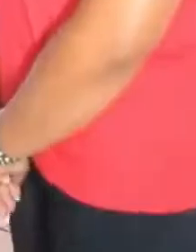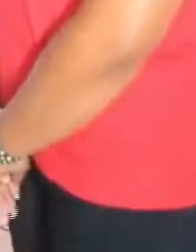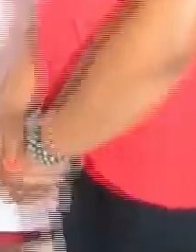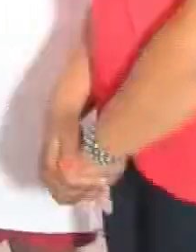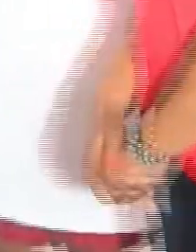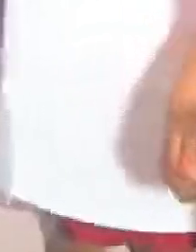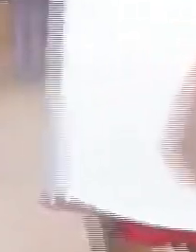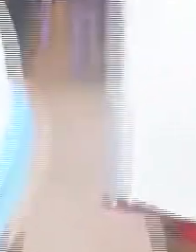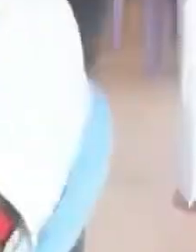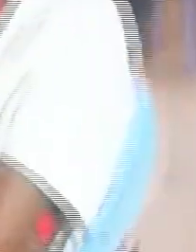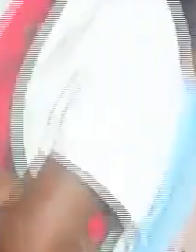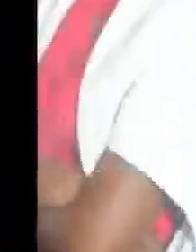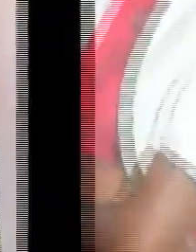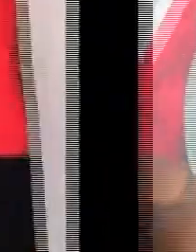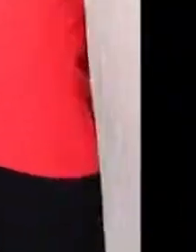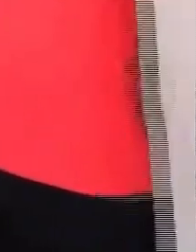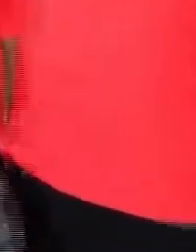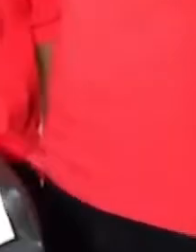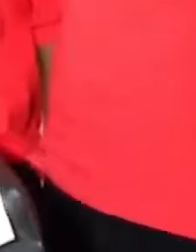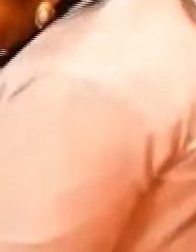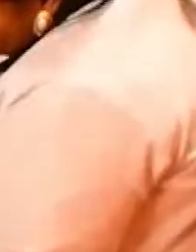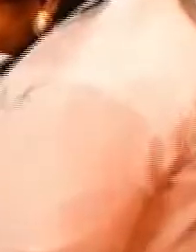0722925546 au